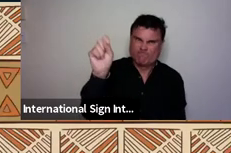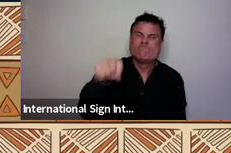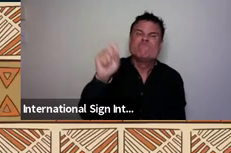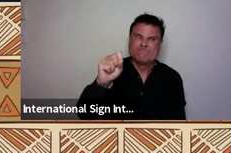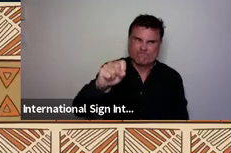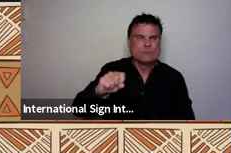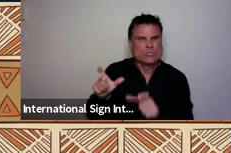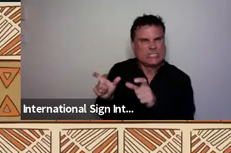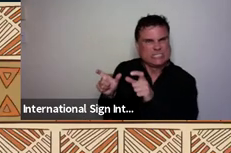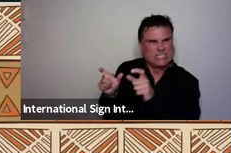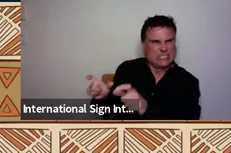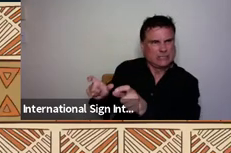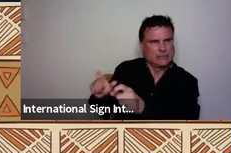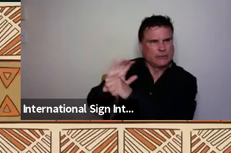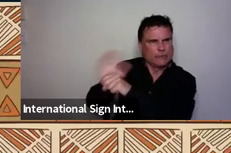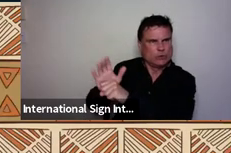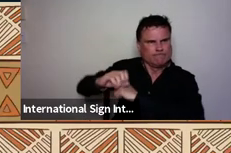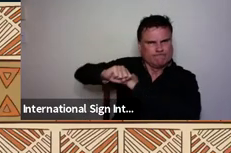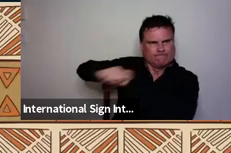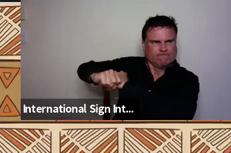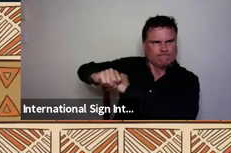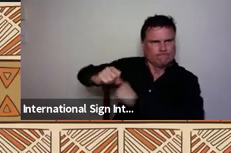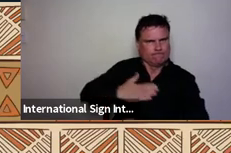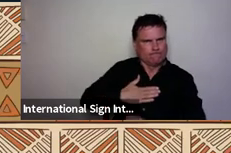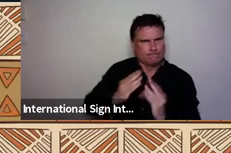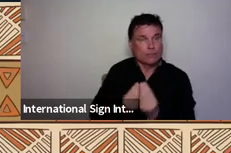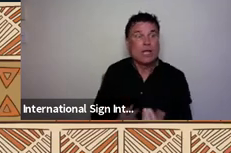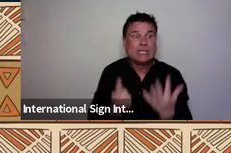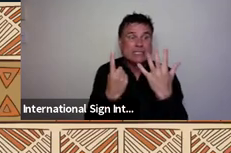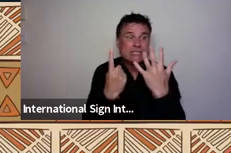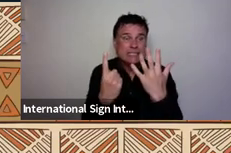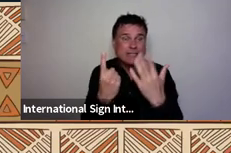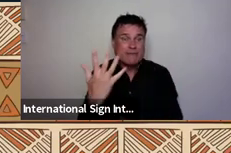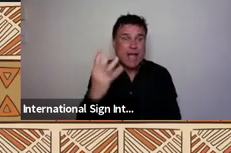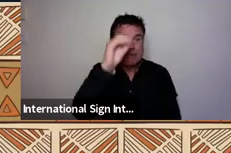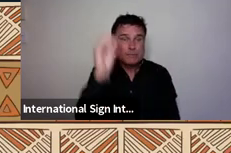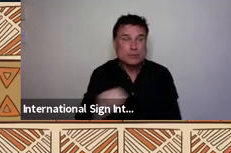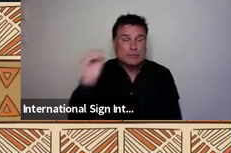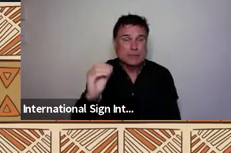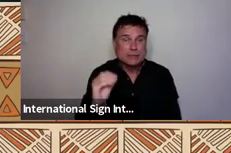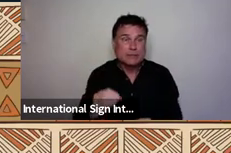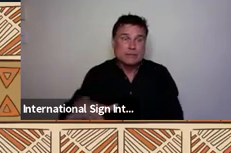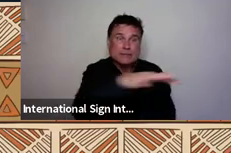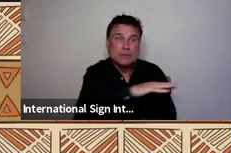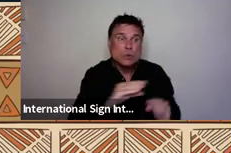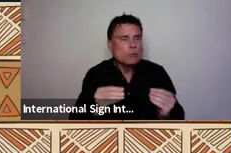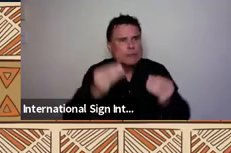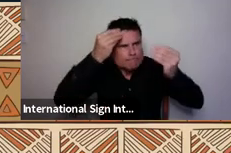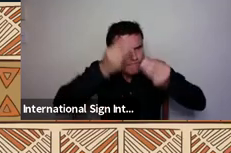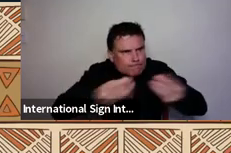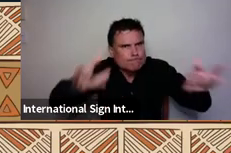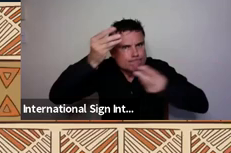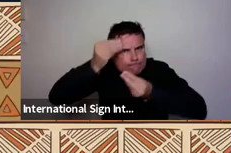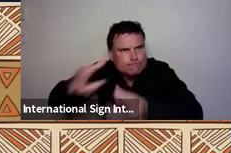extra mile. 65% of them said that they are providing information to friends and family, and 43% said, look,